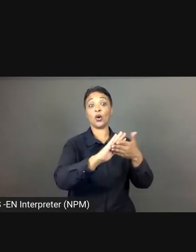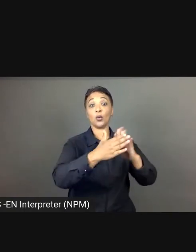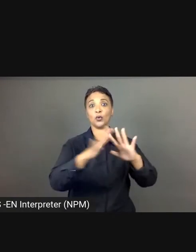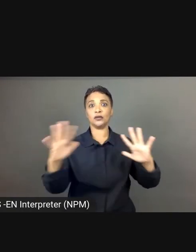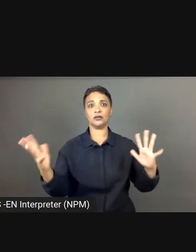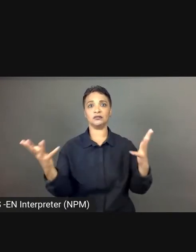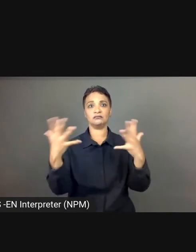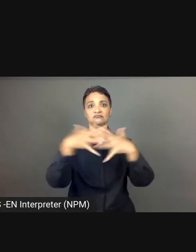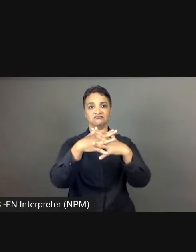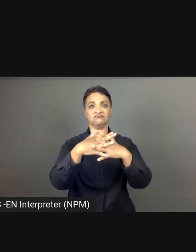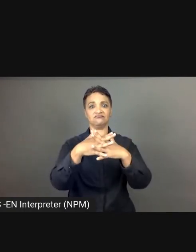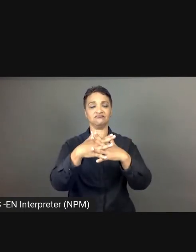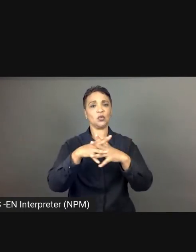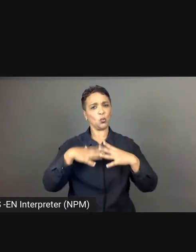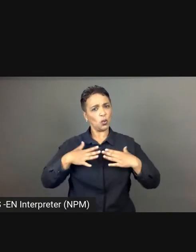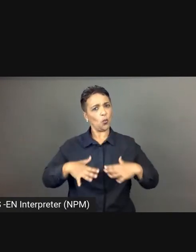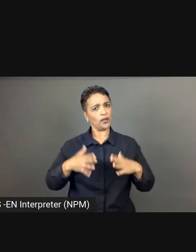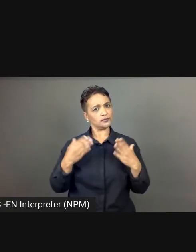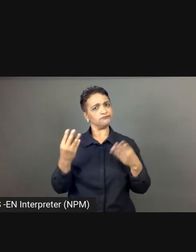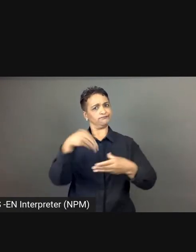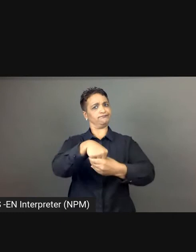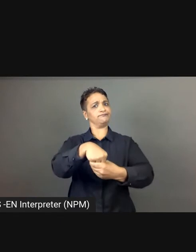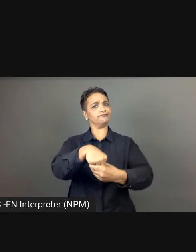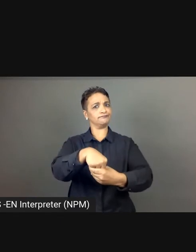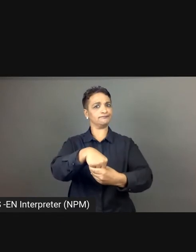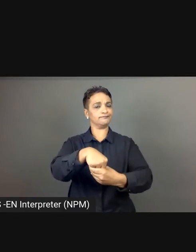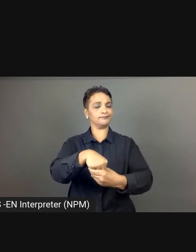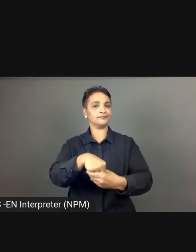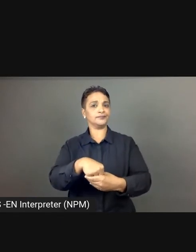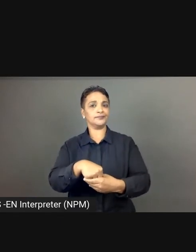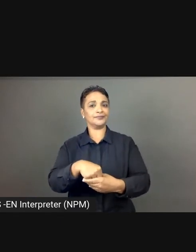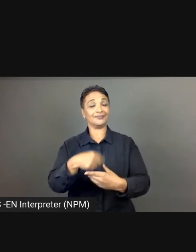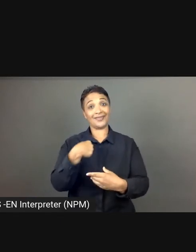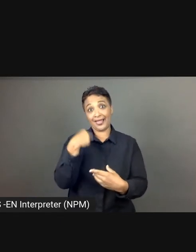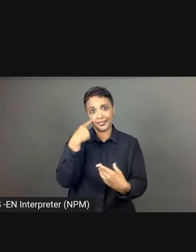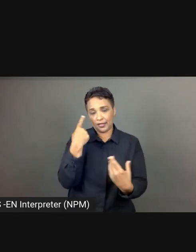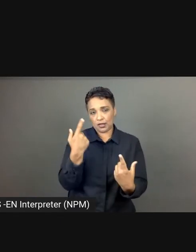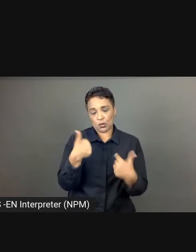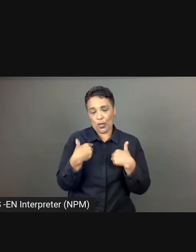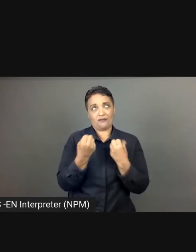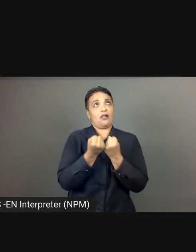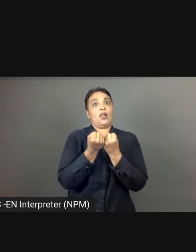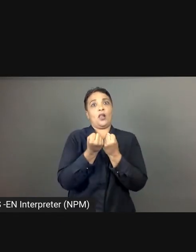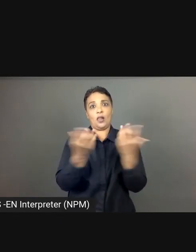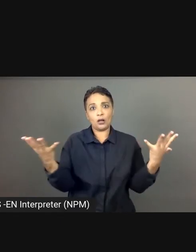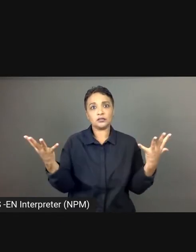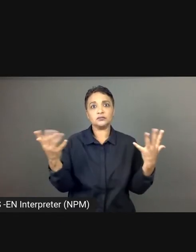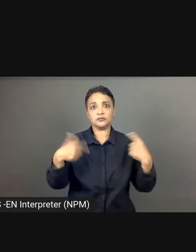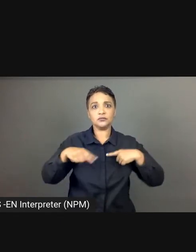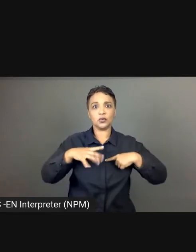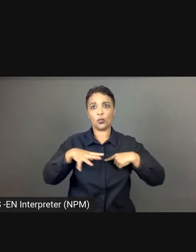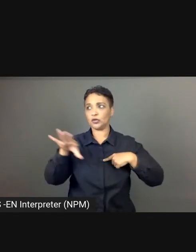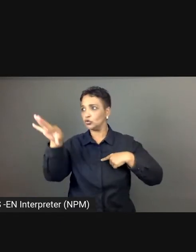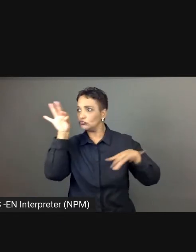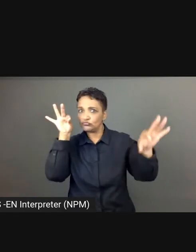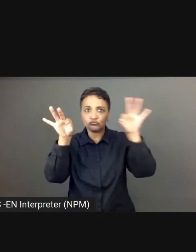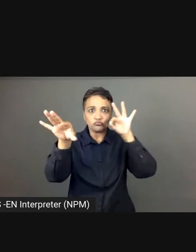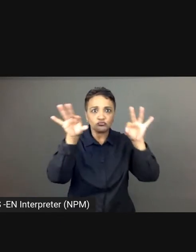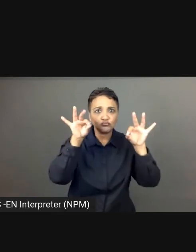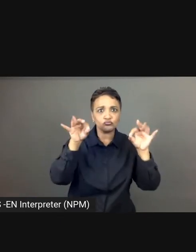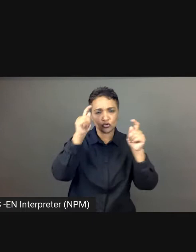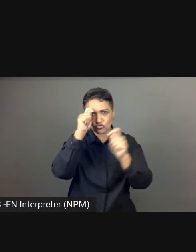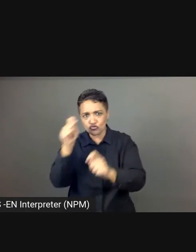other, and that's something that I think there's quite a lot that we can learn from, as well as quite a lot that we need to respect. Back